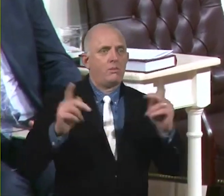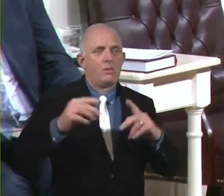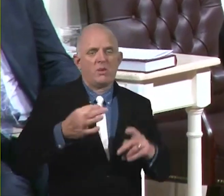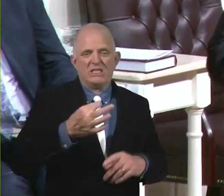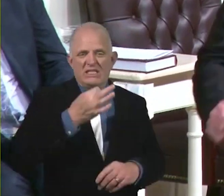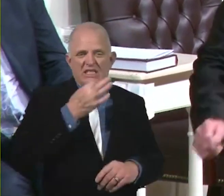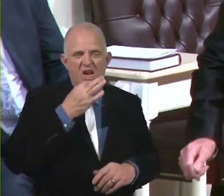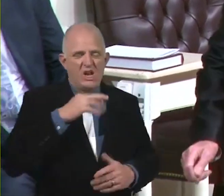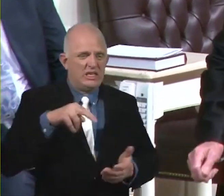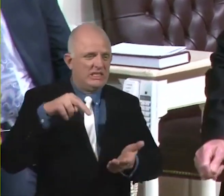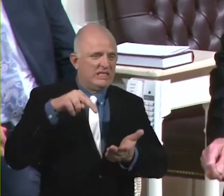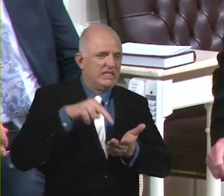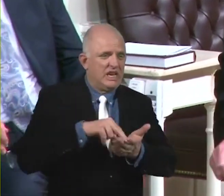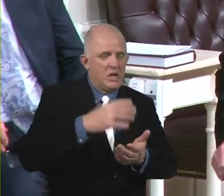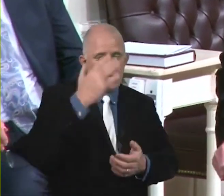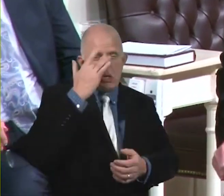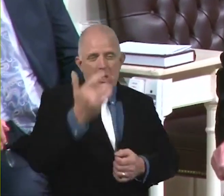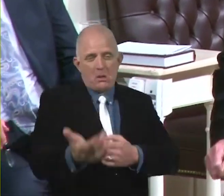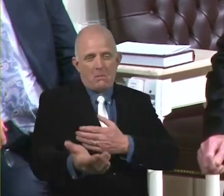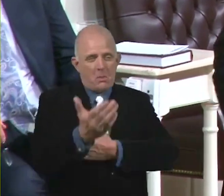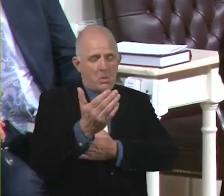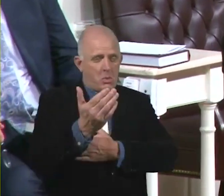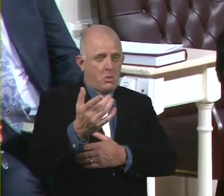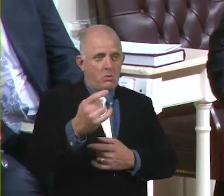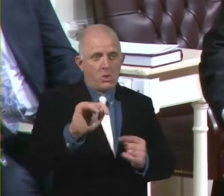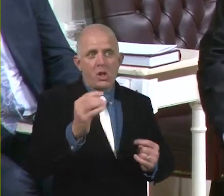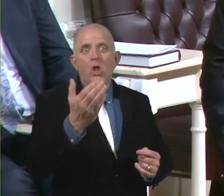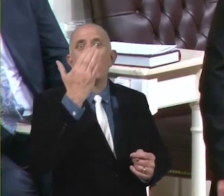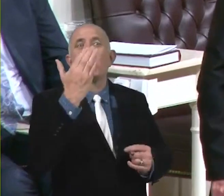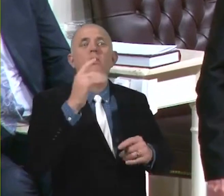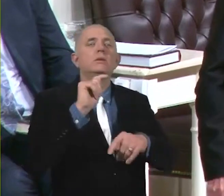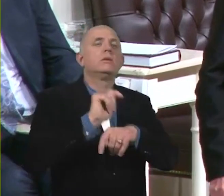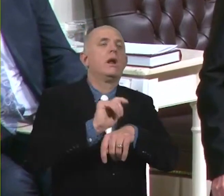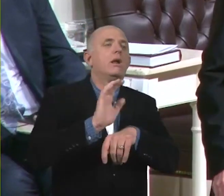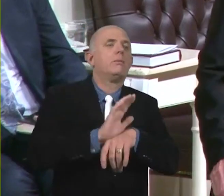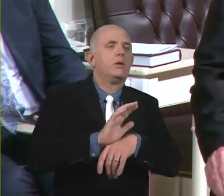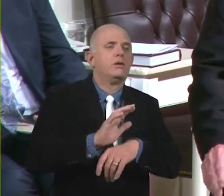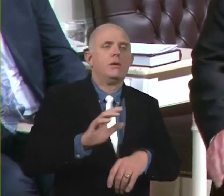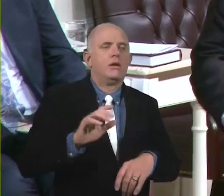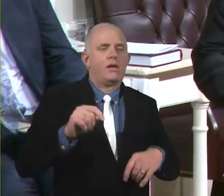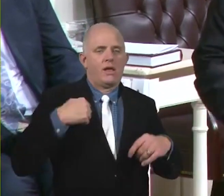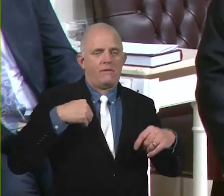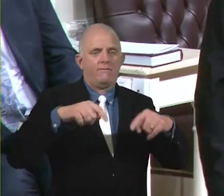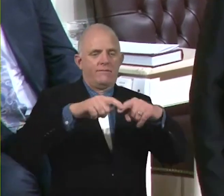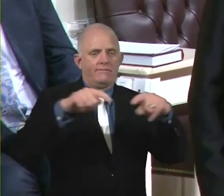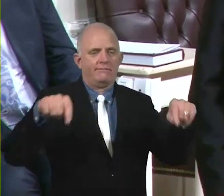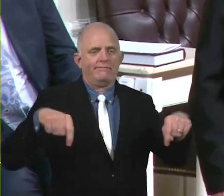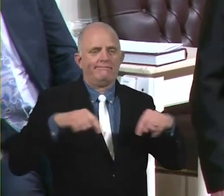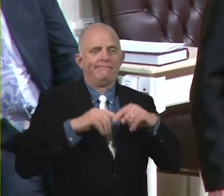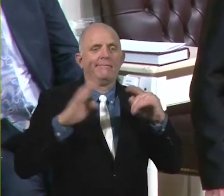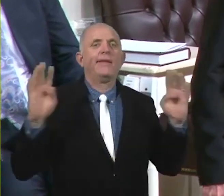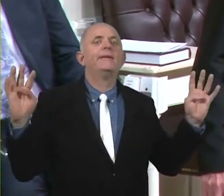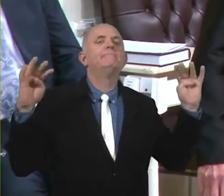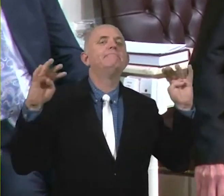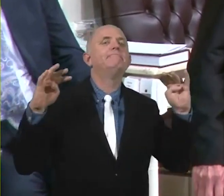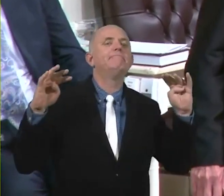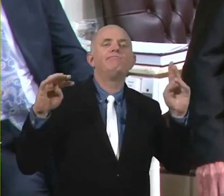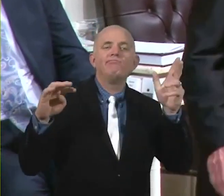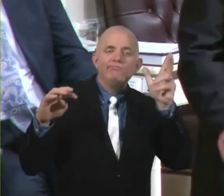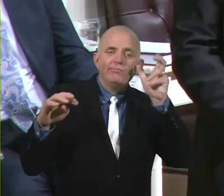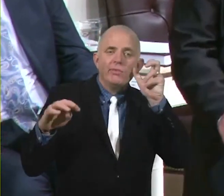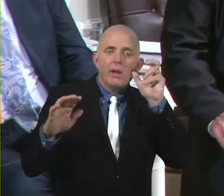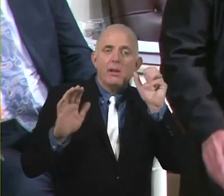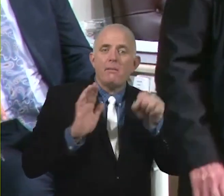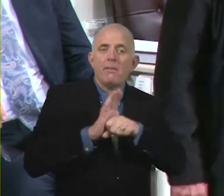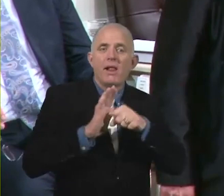that morning and get the closest to the tabernacle, and you could only get so close, and they were the first ones to hear the bells, and they would